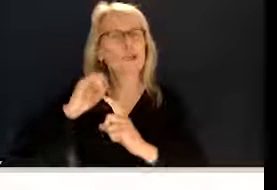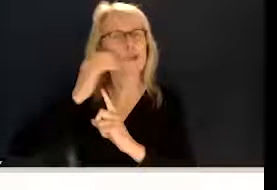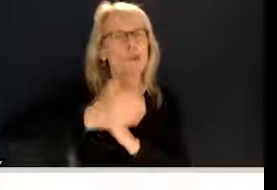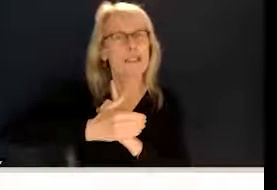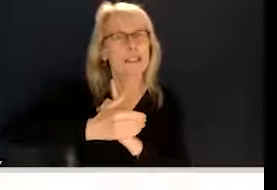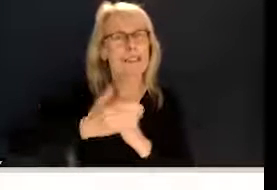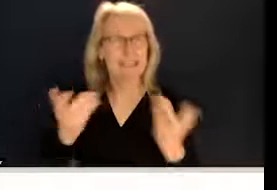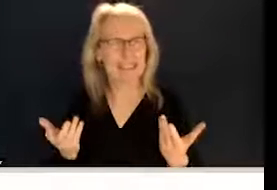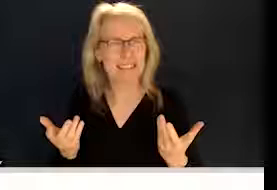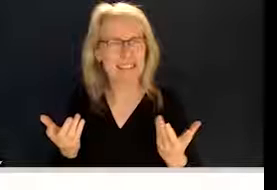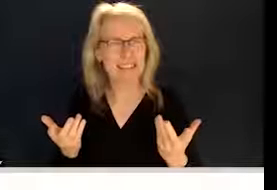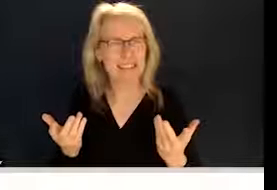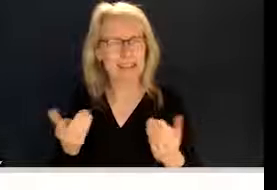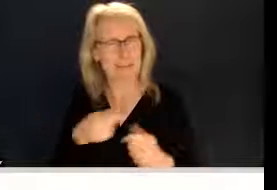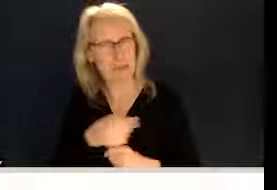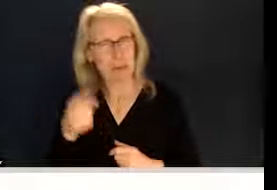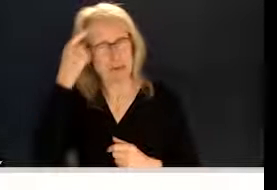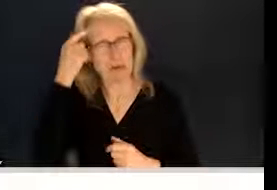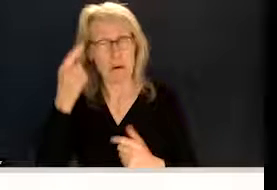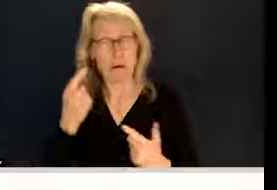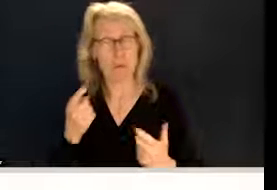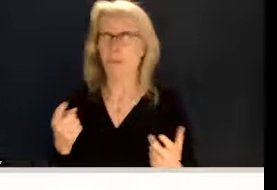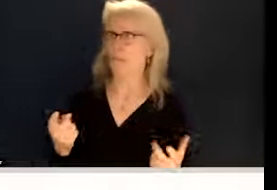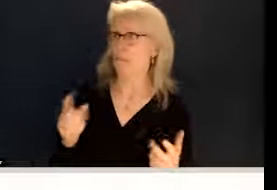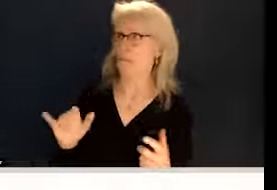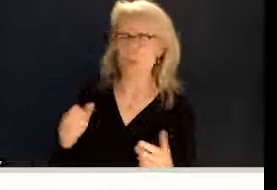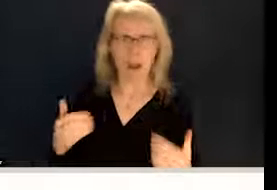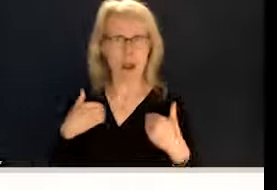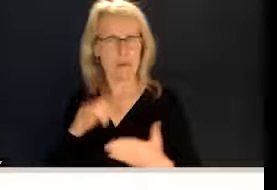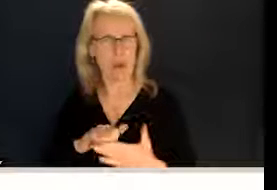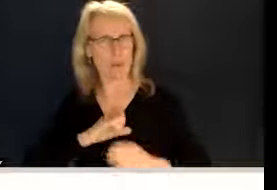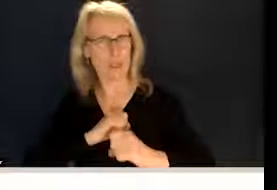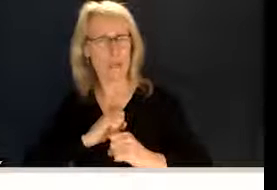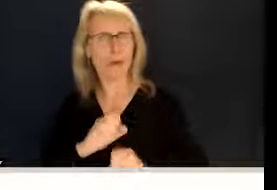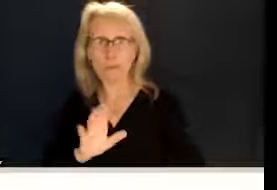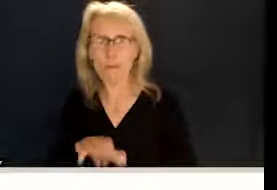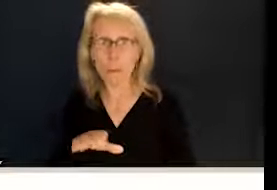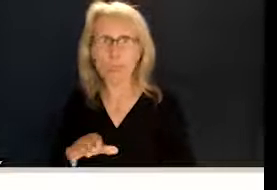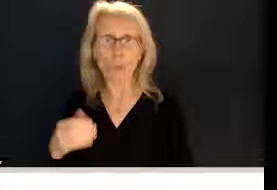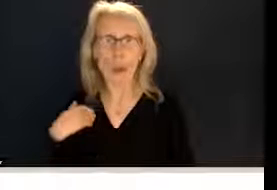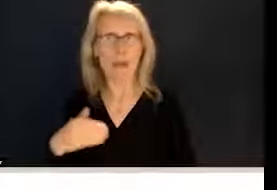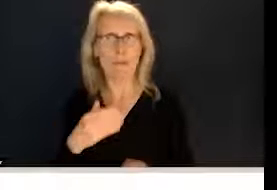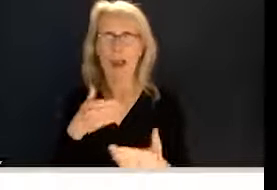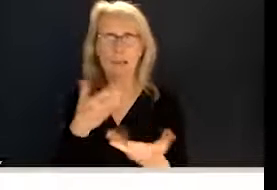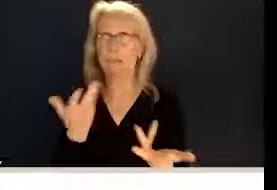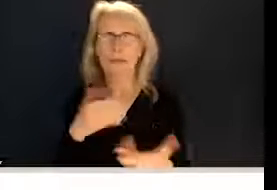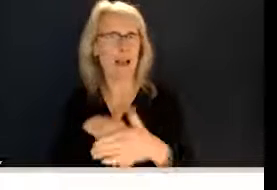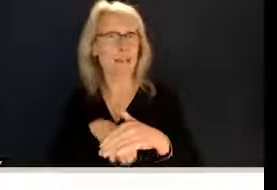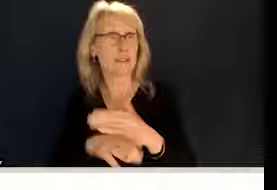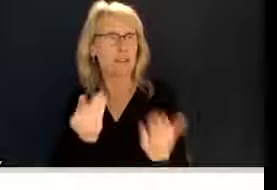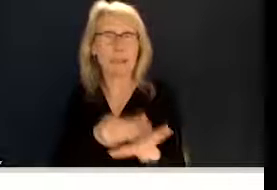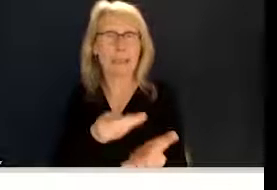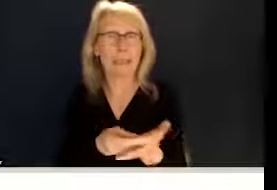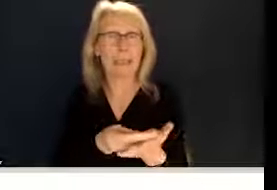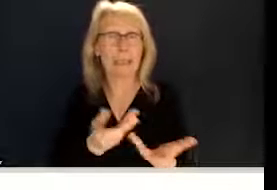of protection y'all may not have even known you had, just because we have access to wealth.